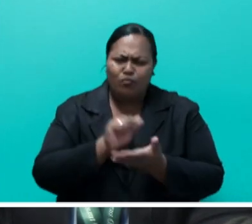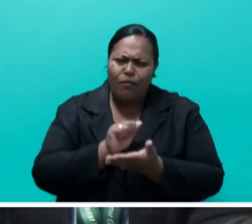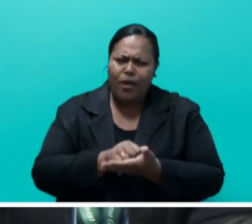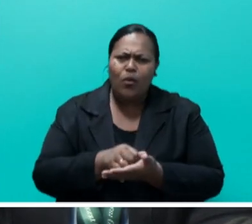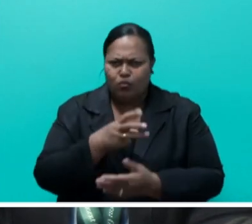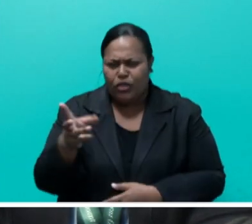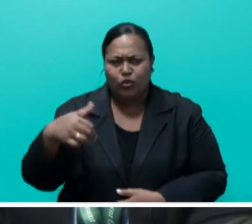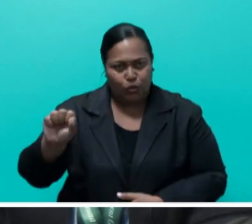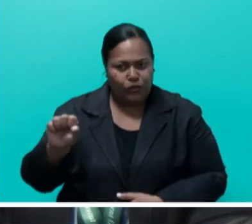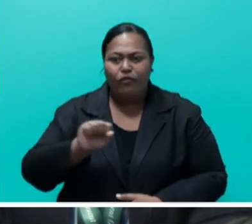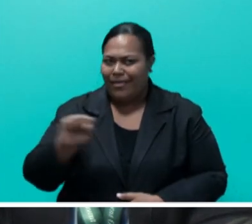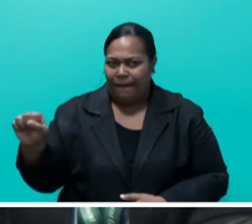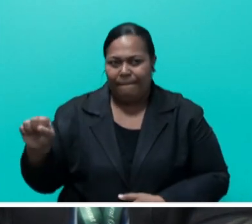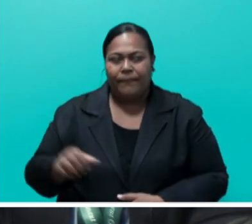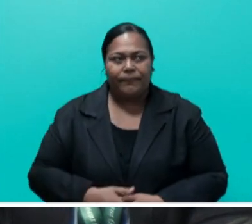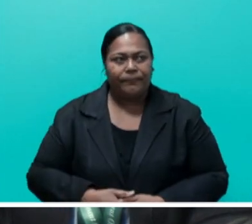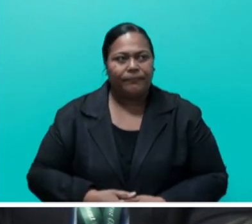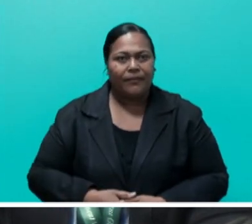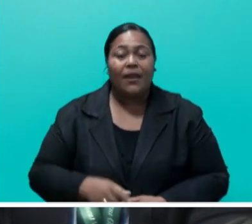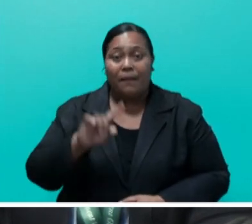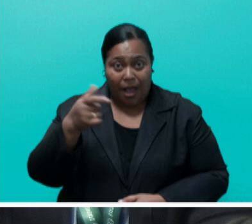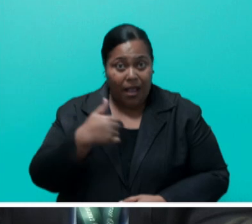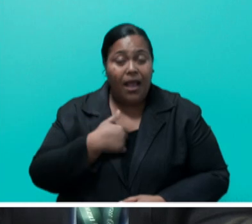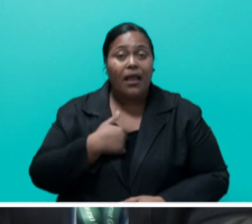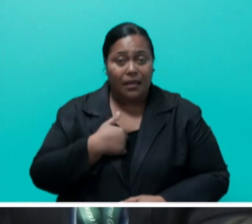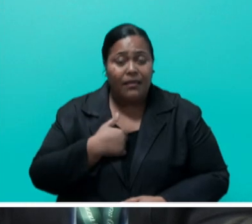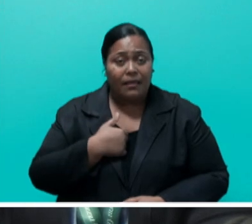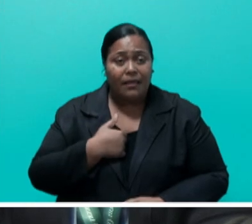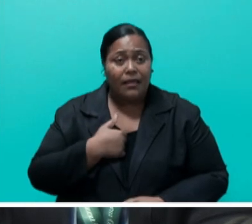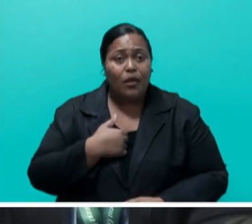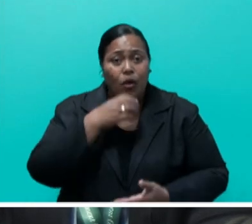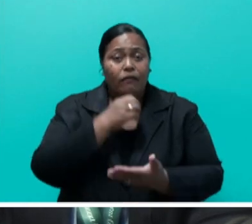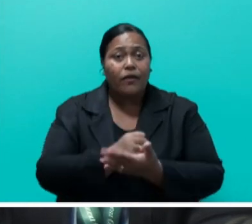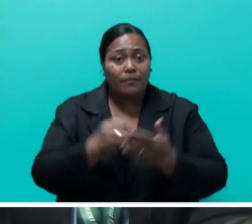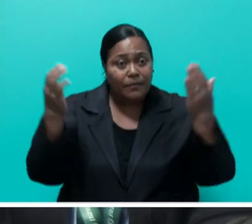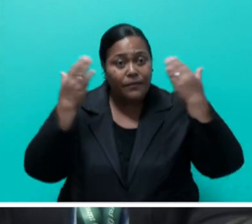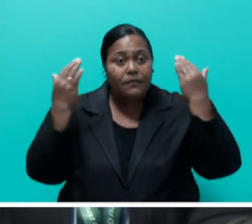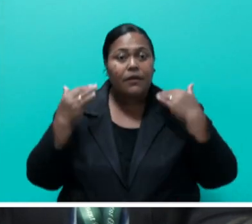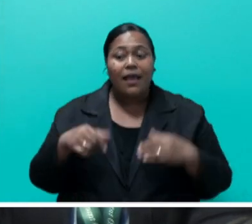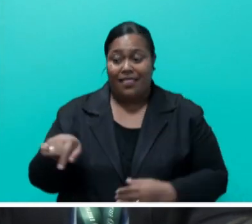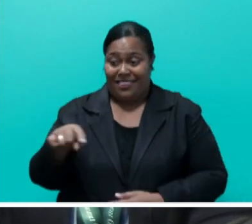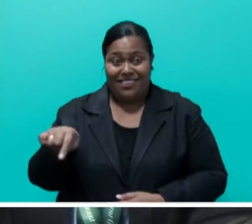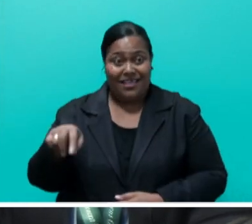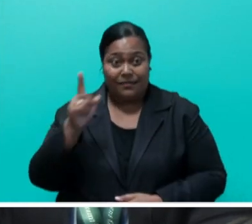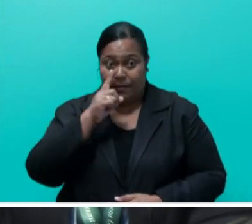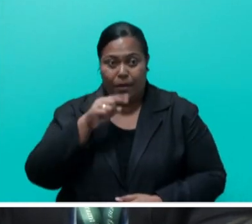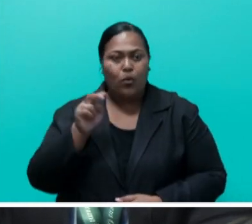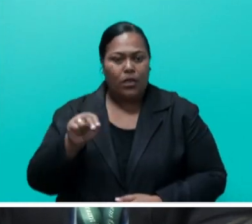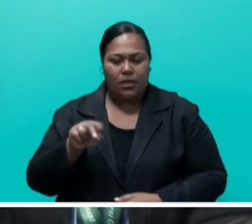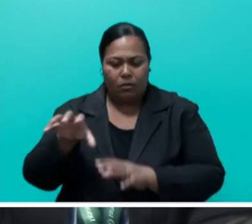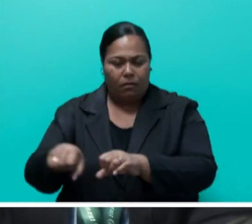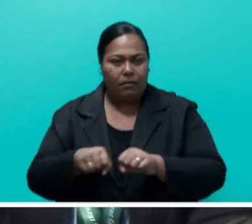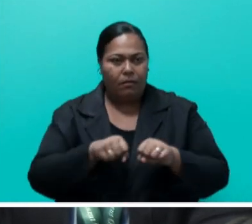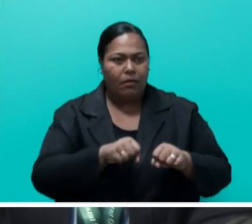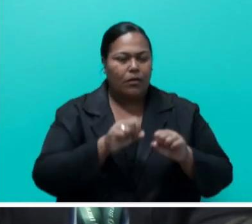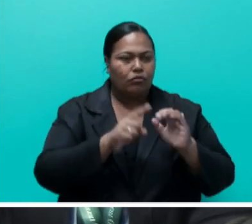them. But I would like to assure you that, Honourable Speaker, that these are the people that we need to bring to justice, and they